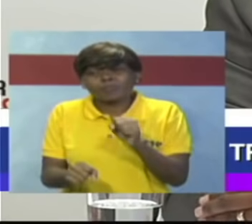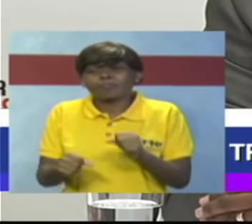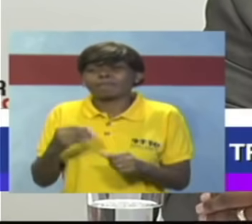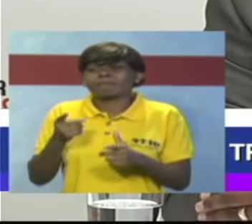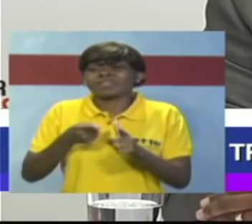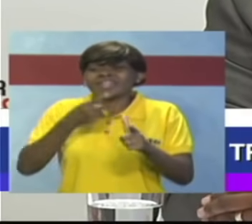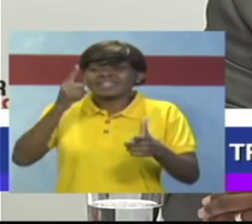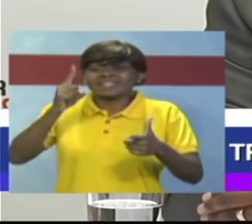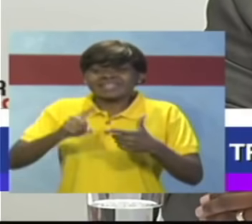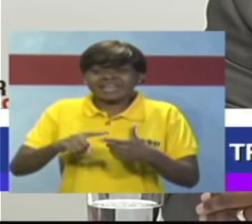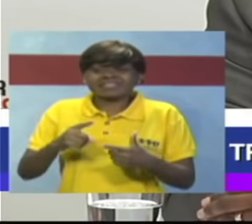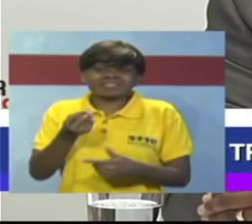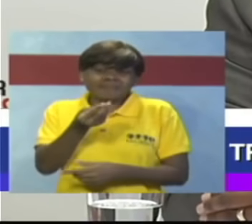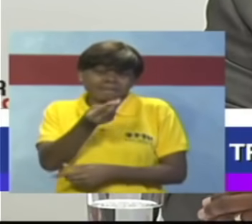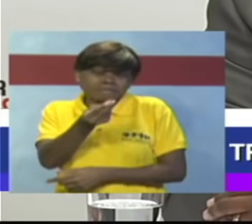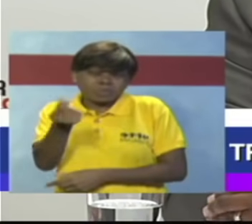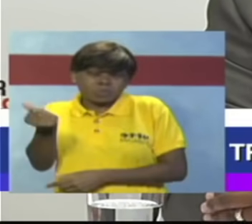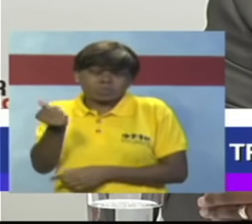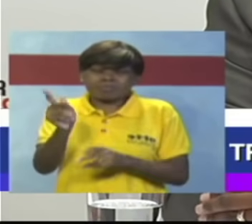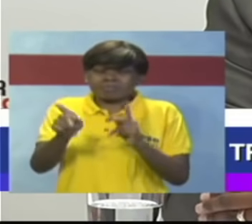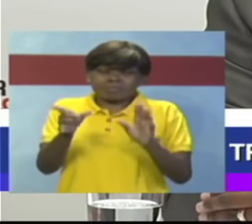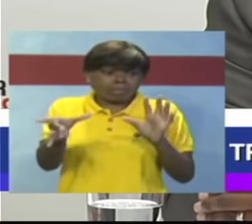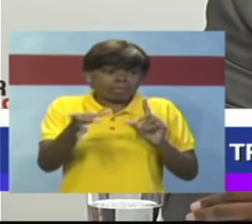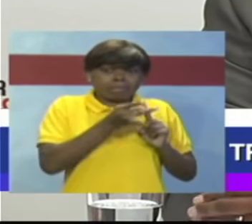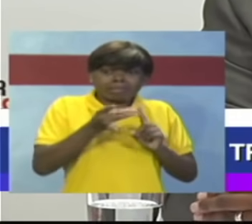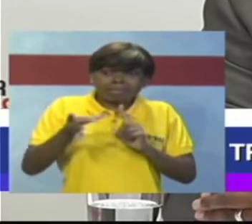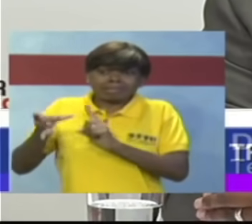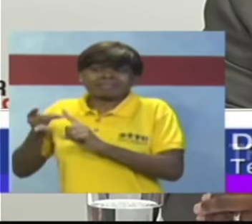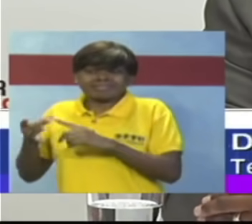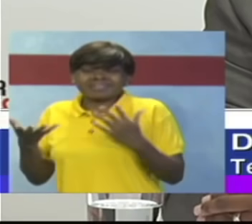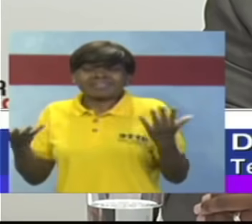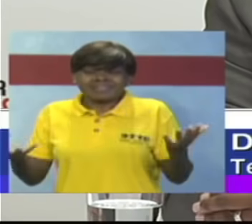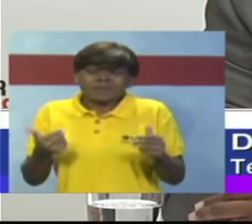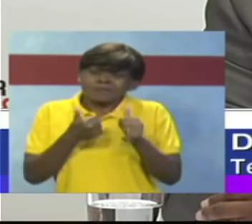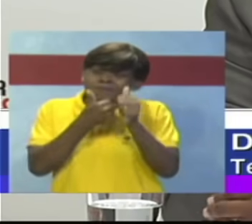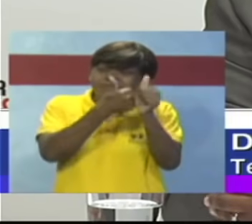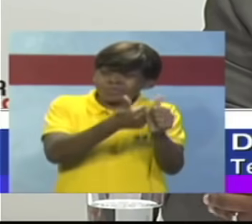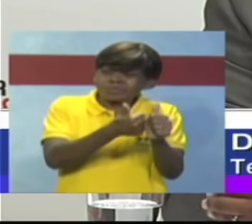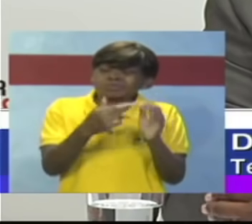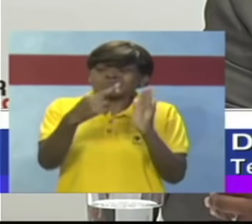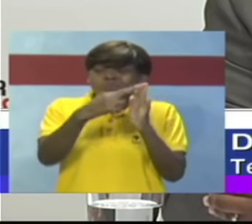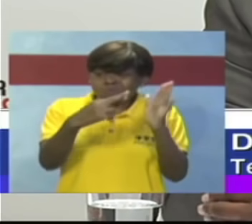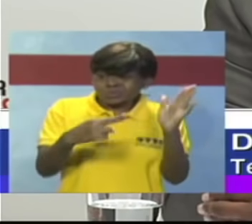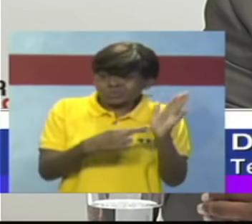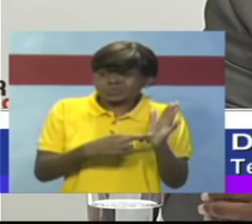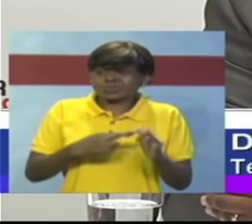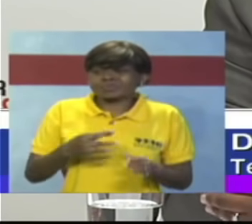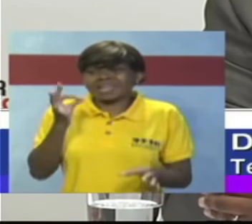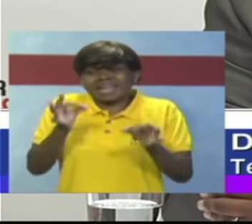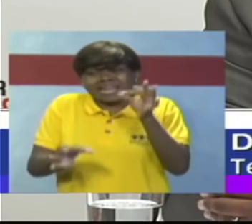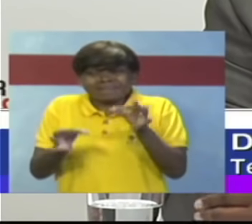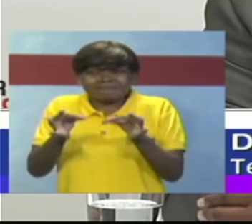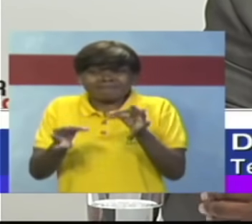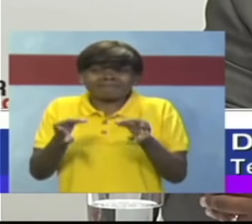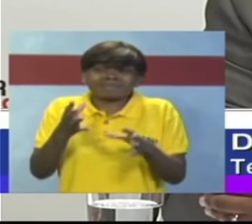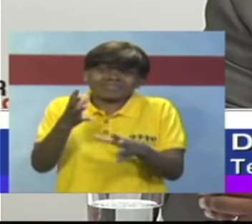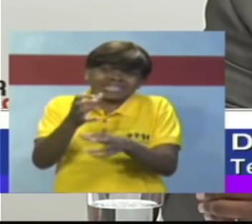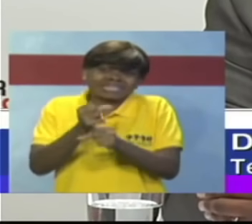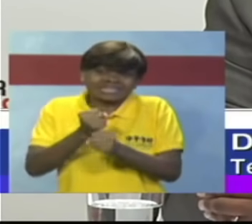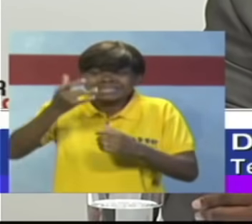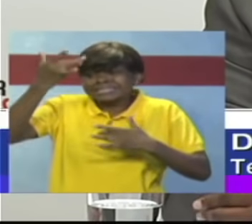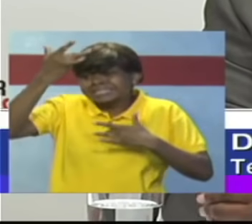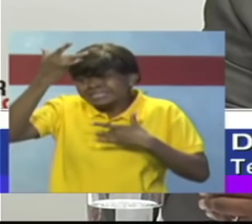of getting seriously ill and the risk of having a COVID-19 fatality if you're infected. The vaccines are safe,